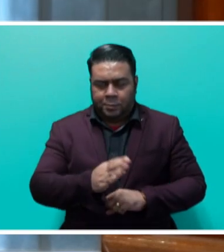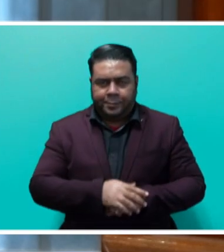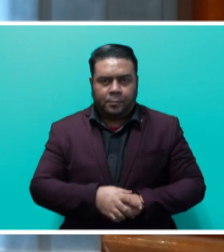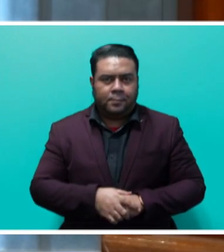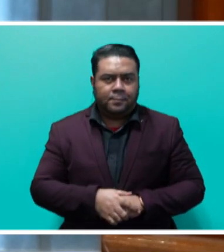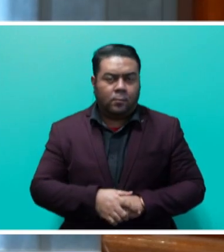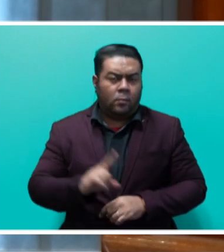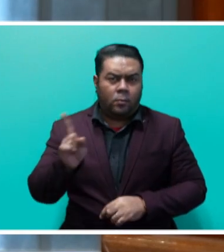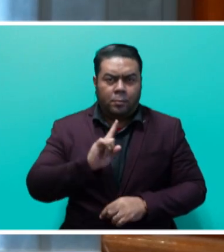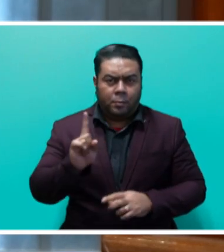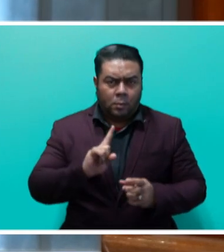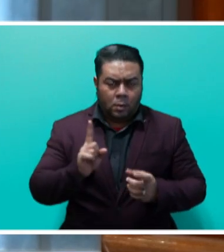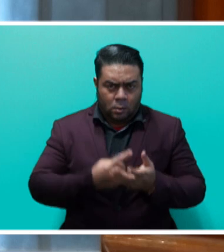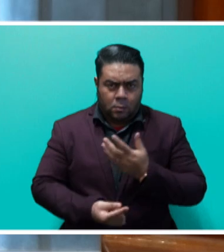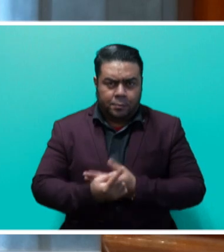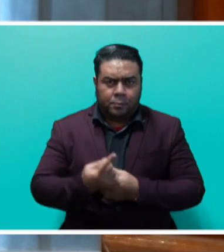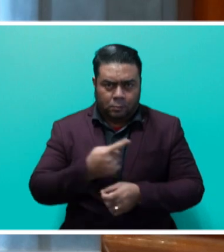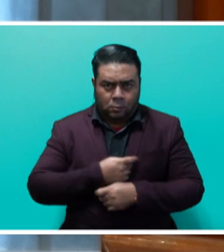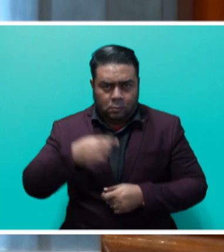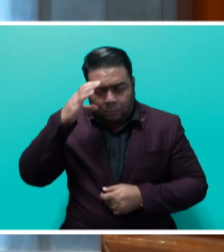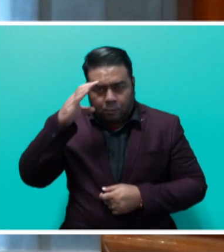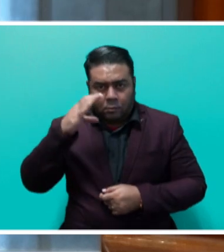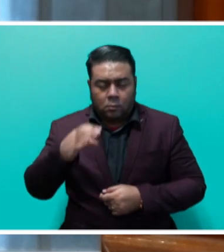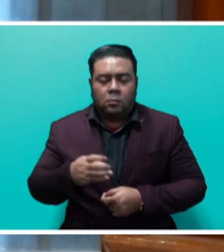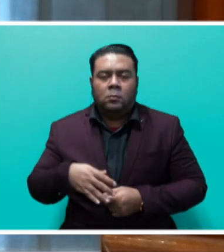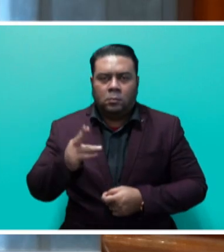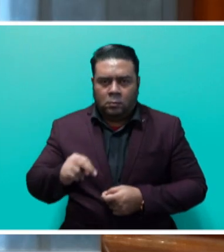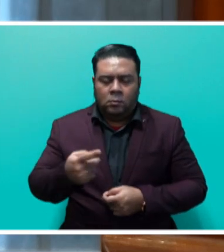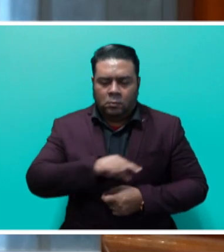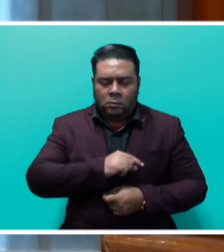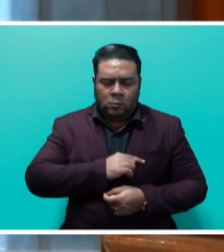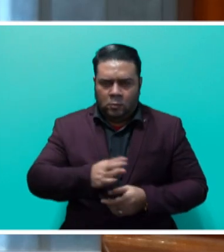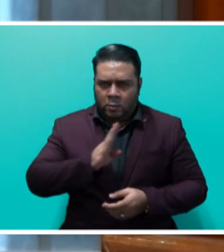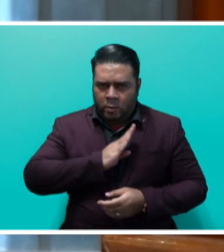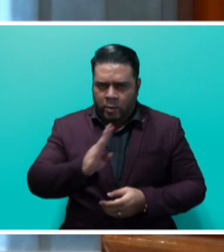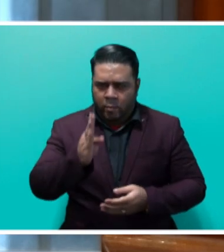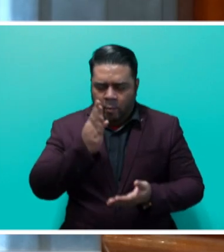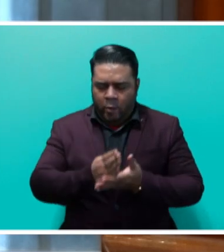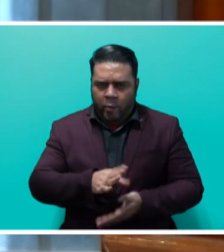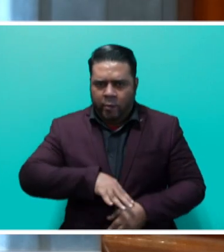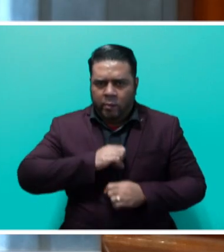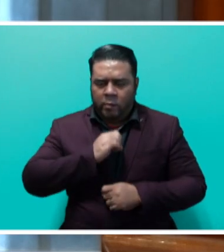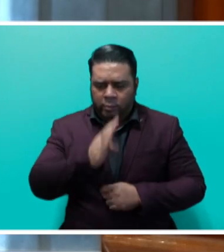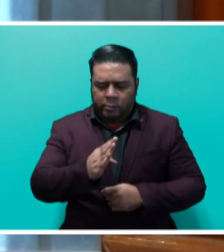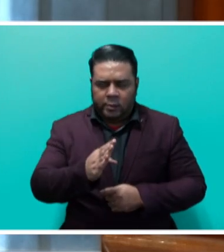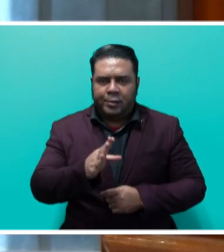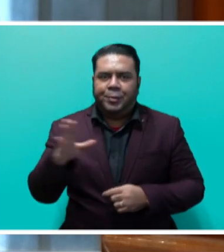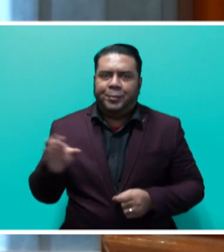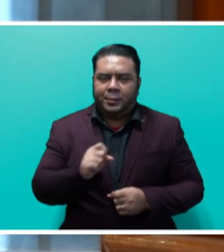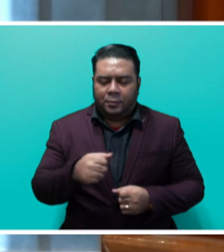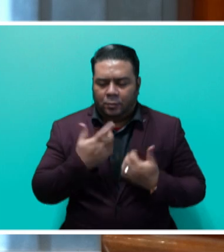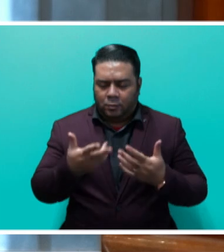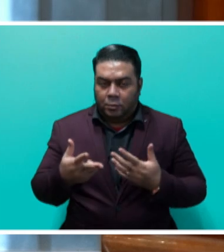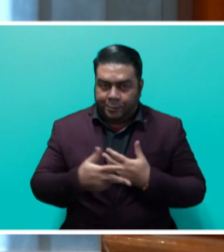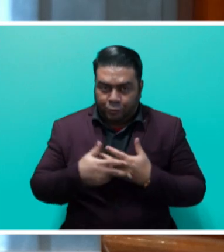With what's happening in our country, it requires us to be bold. Bold in the effort to address